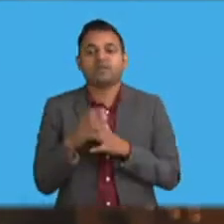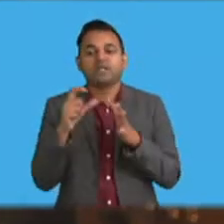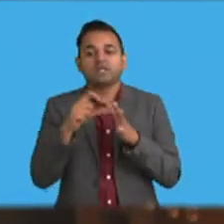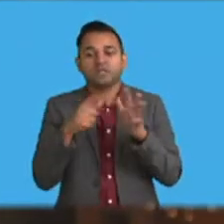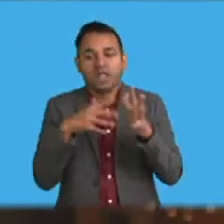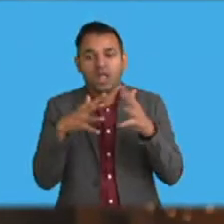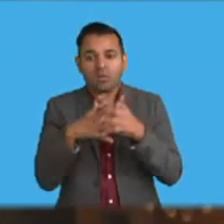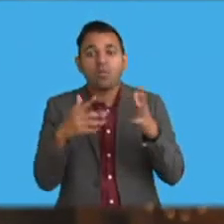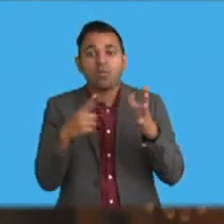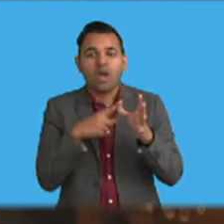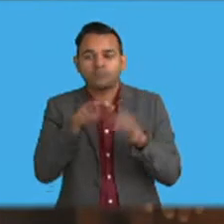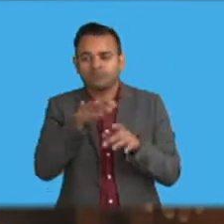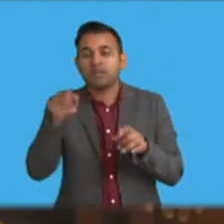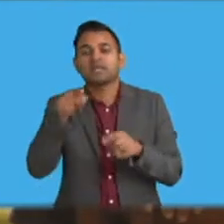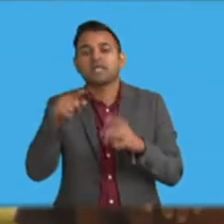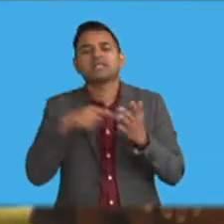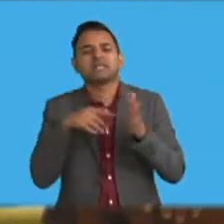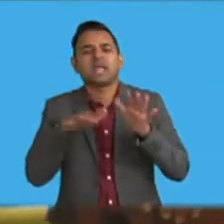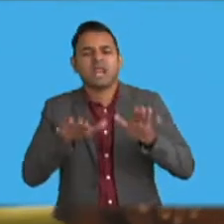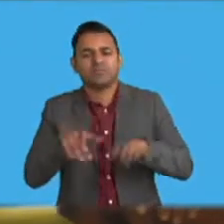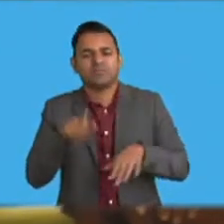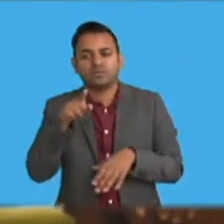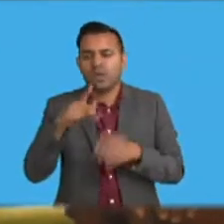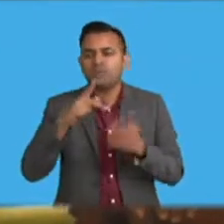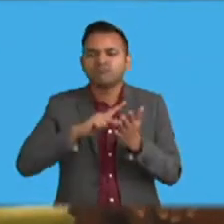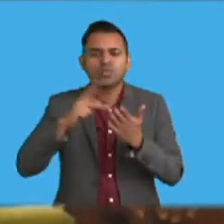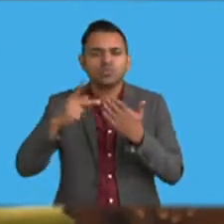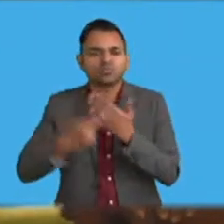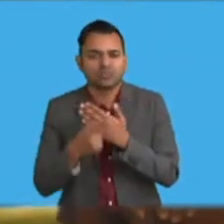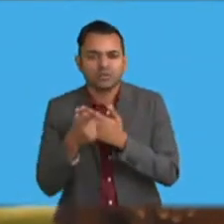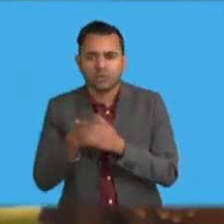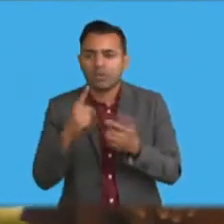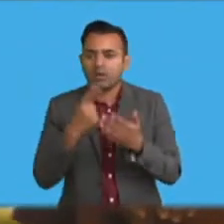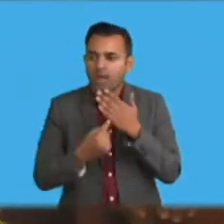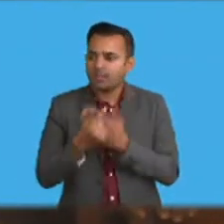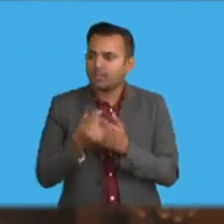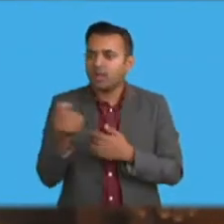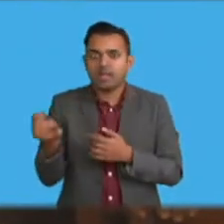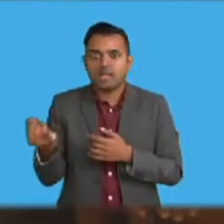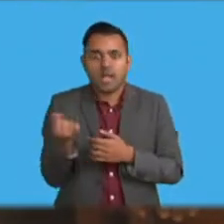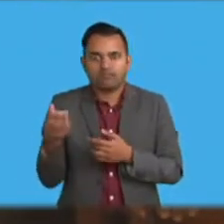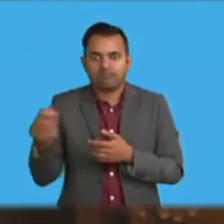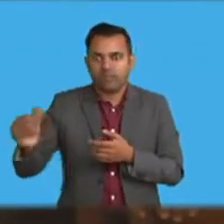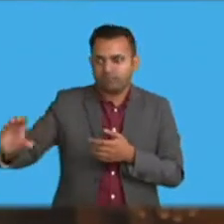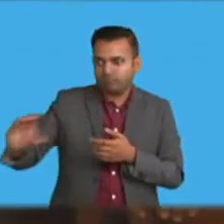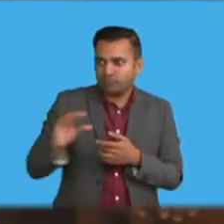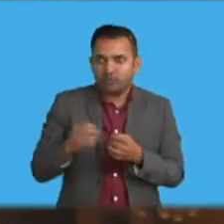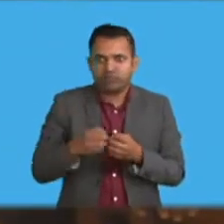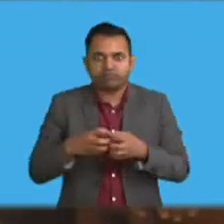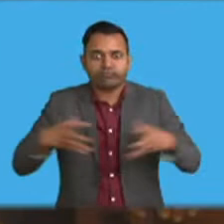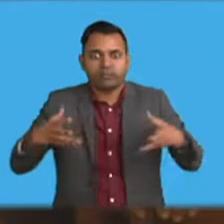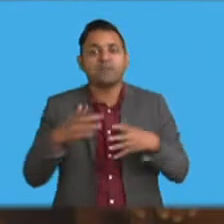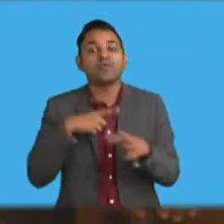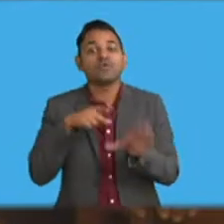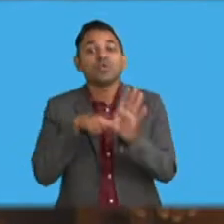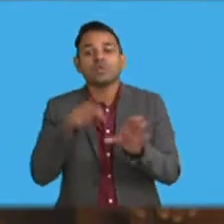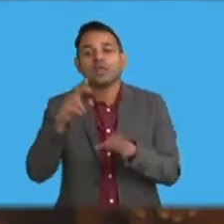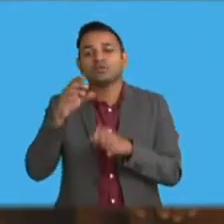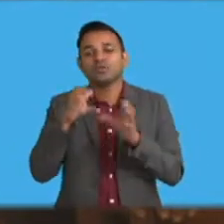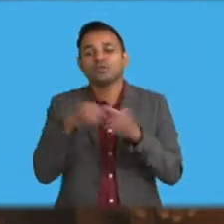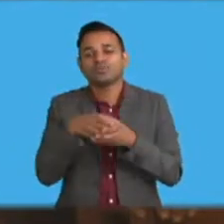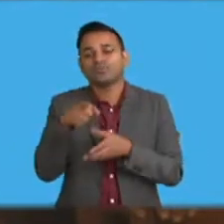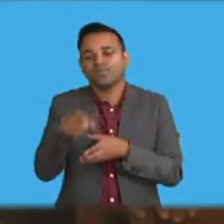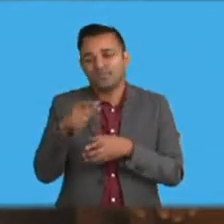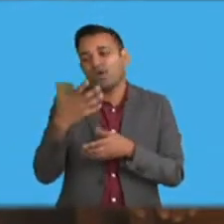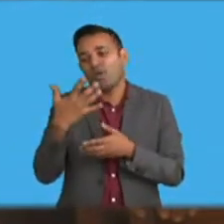is another successful project that continues to generate income for the Silana youth group. Through the various trainings in business